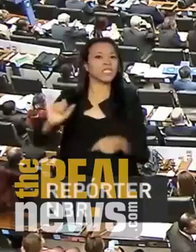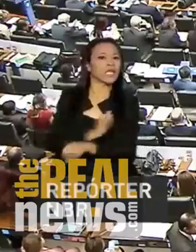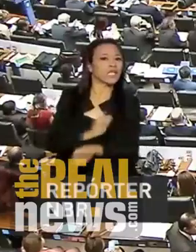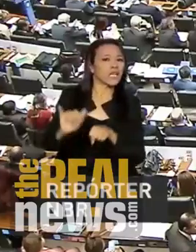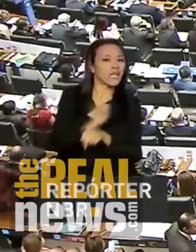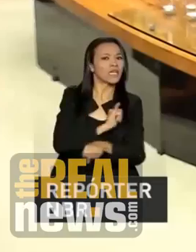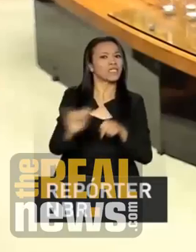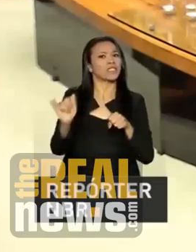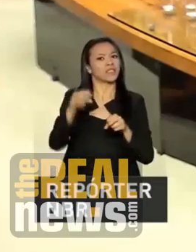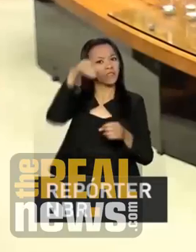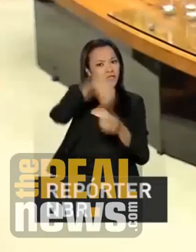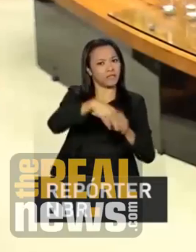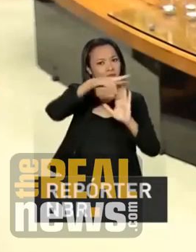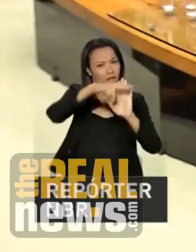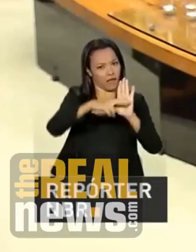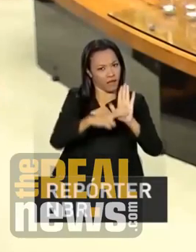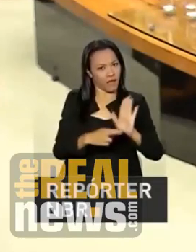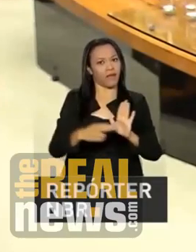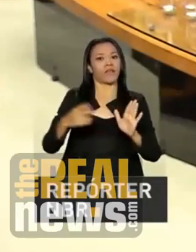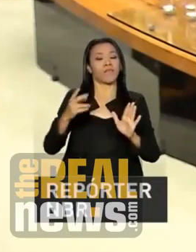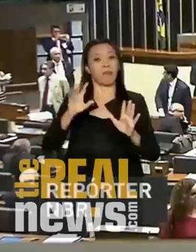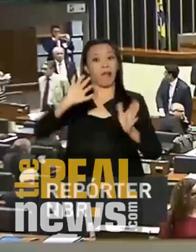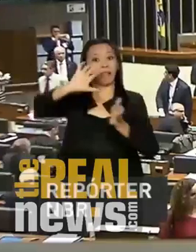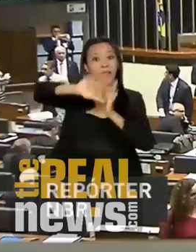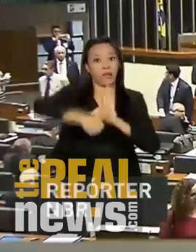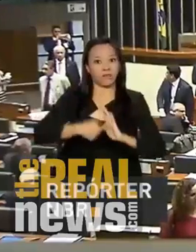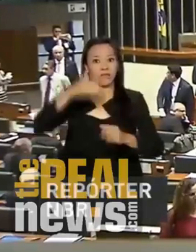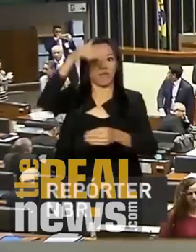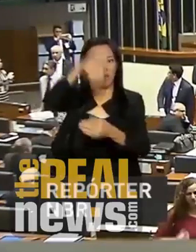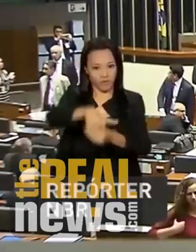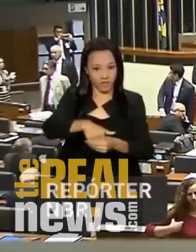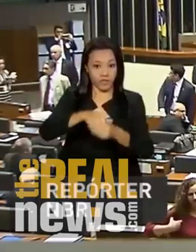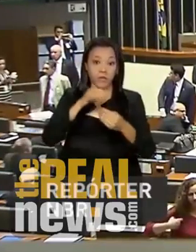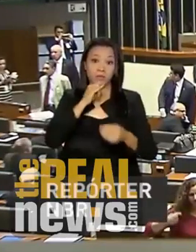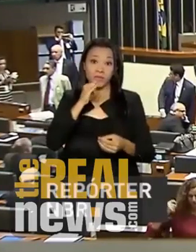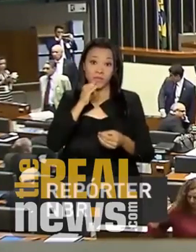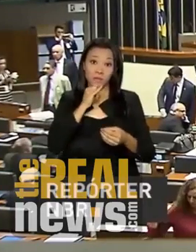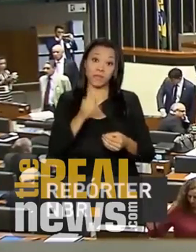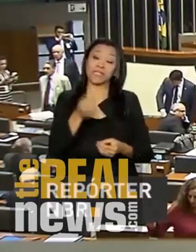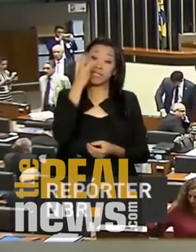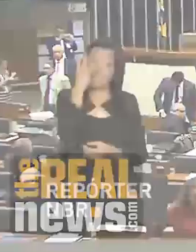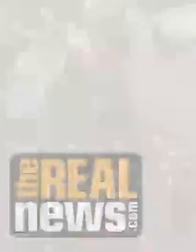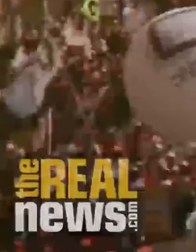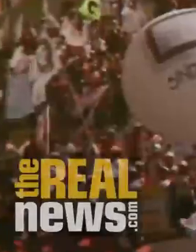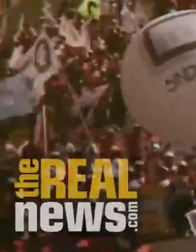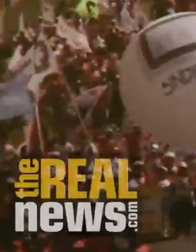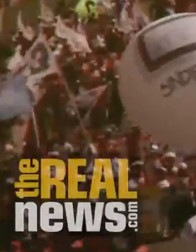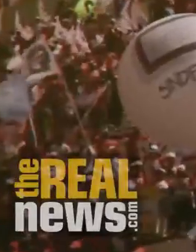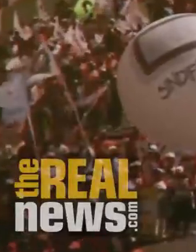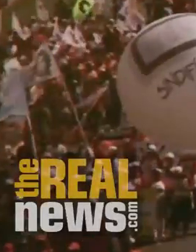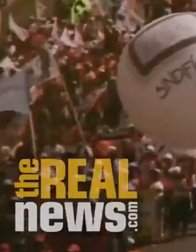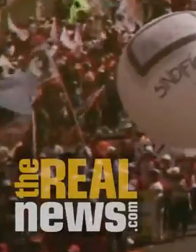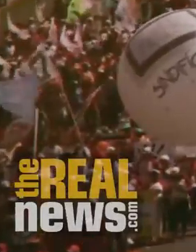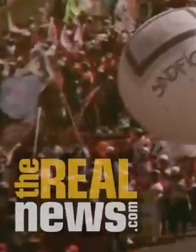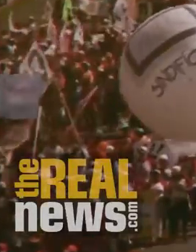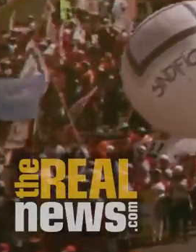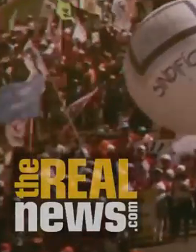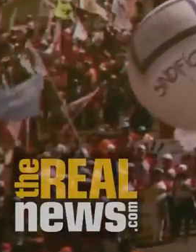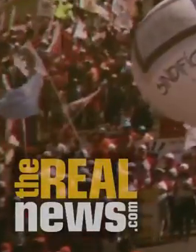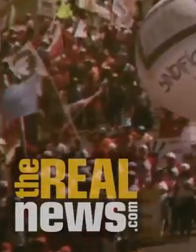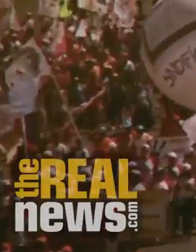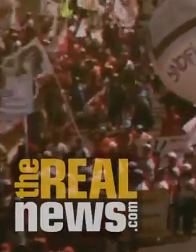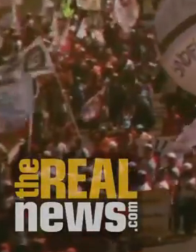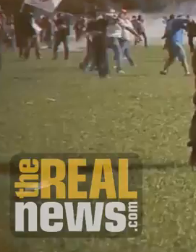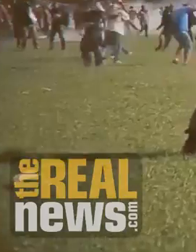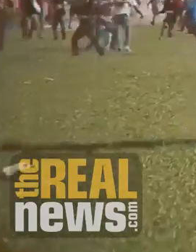It was already approved by the lower house in April. It could be brought to a vote in the Senate in just a few weeks. But workers and social movements